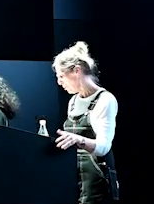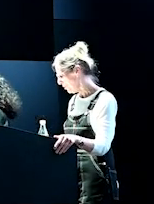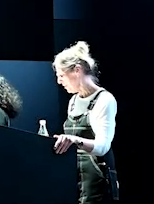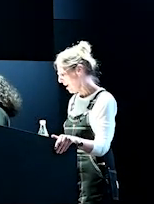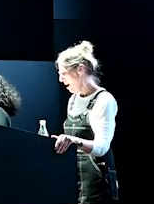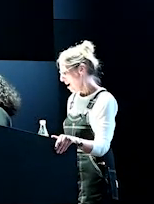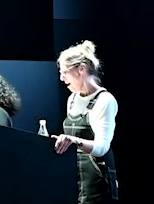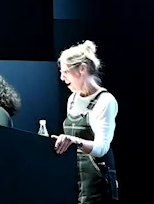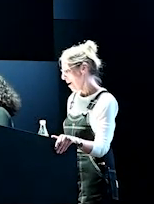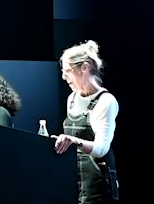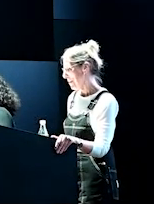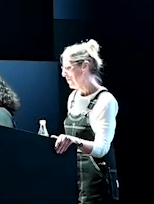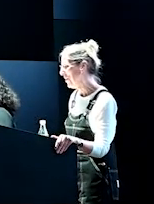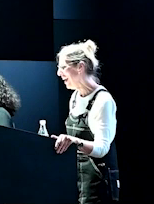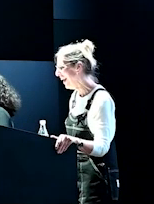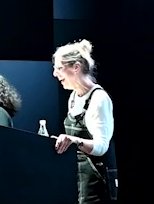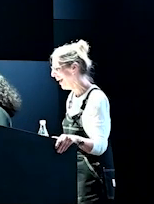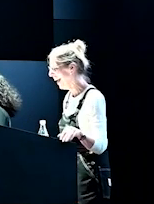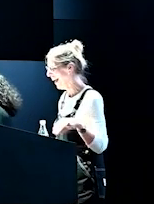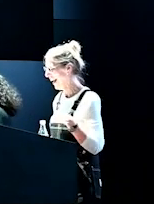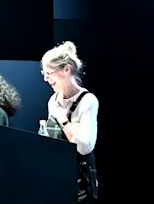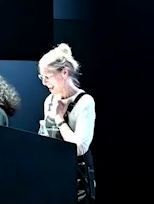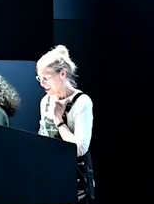visually abused?